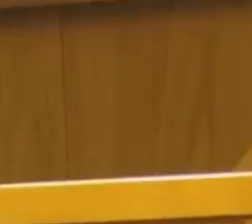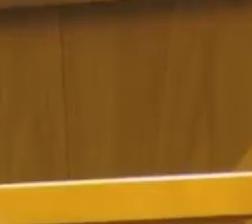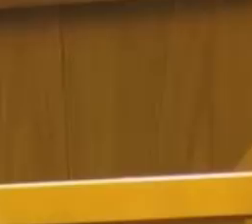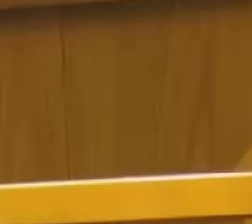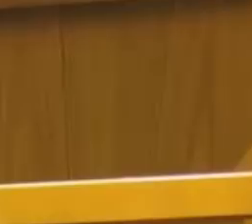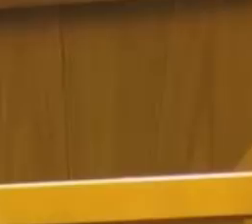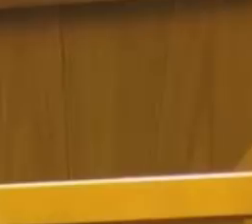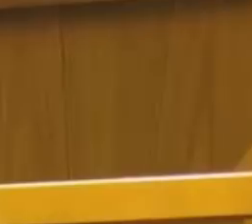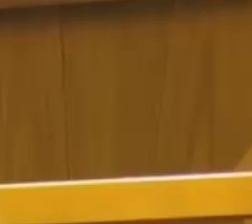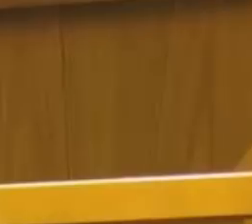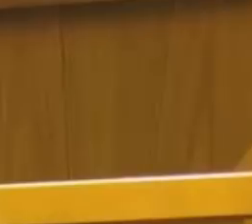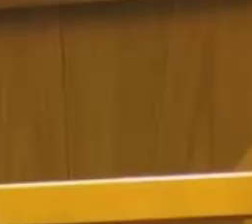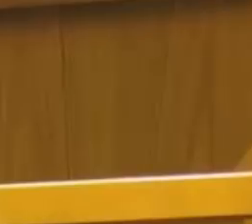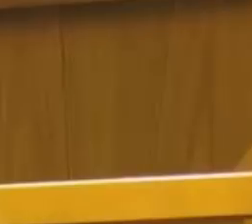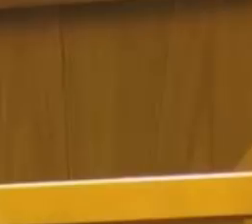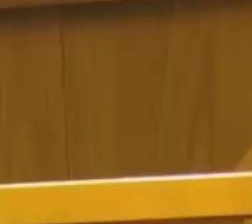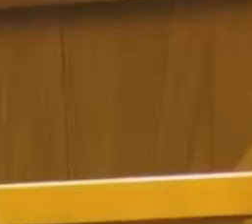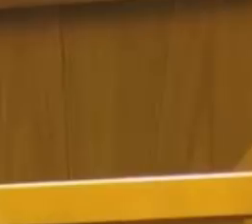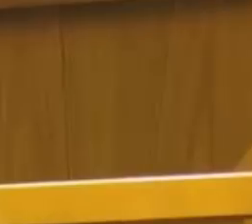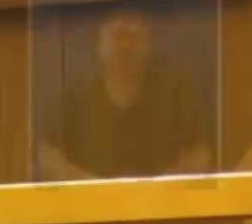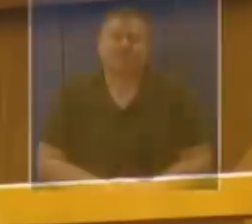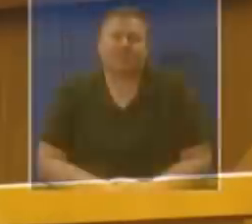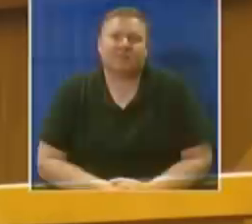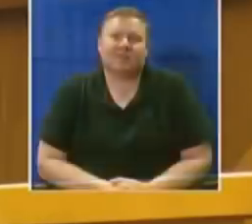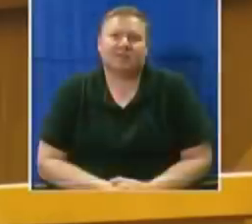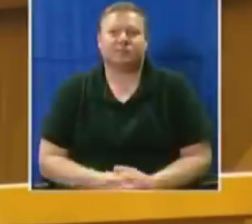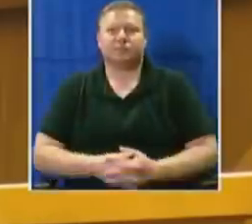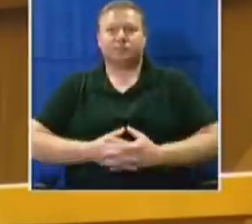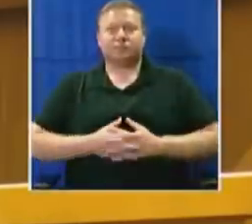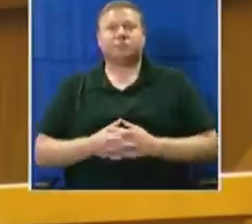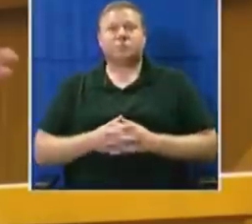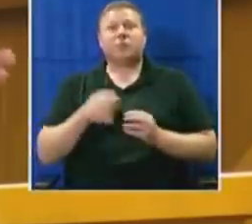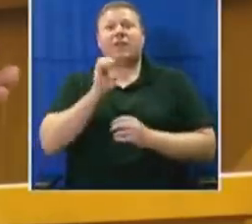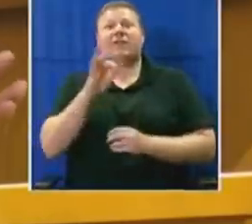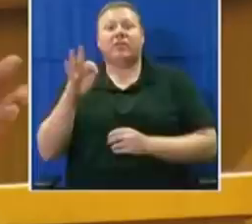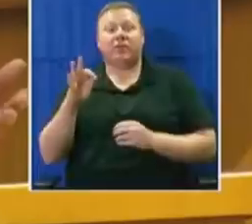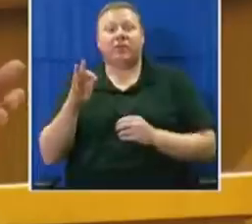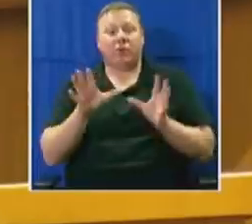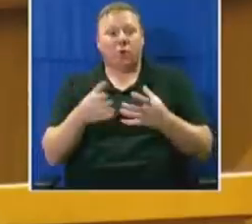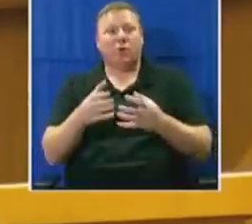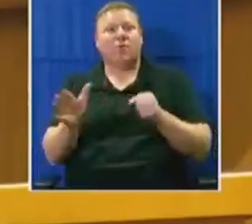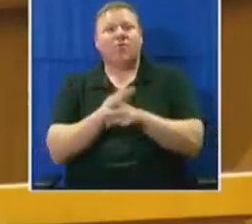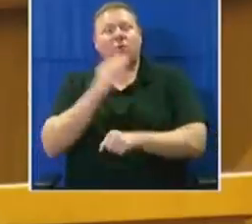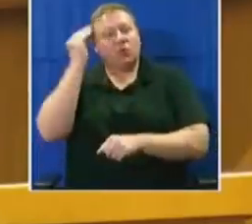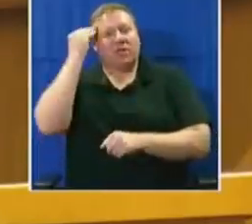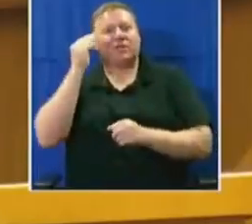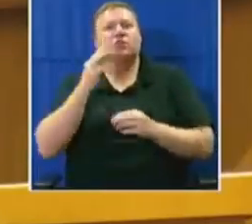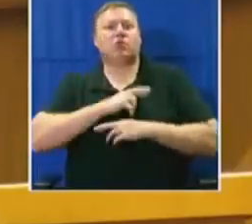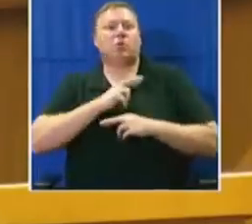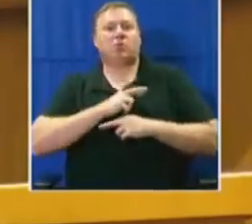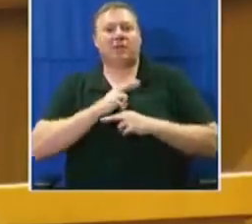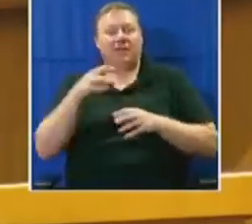with its full sense of responsibility, we participated in these parliamentary processes so that this